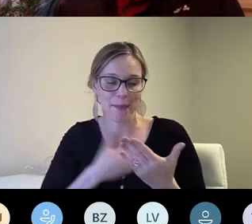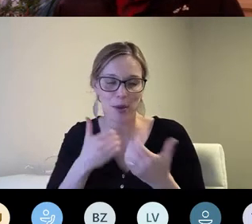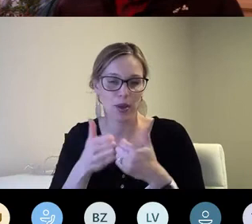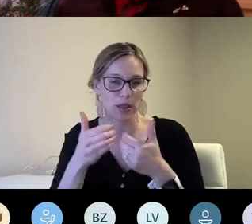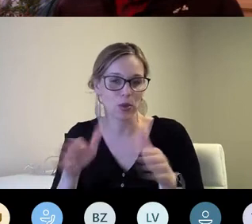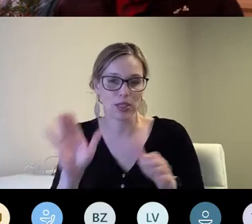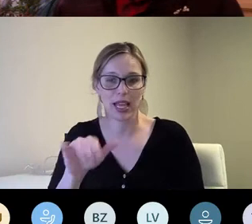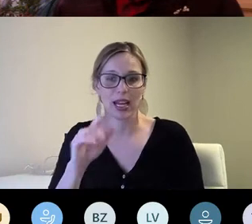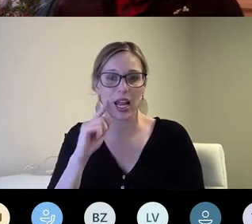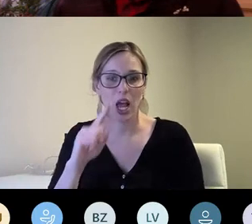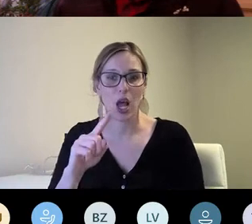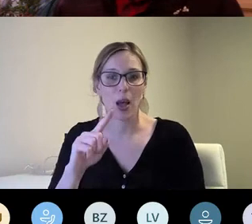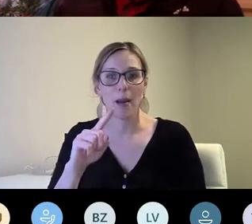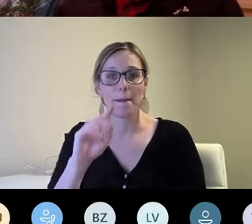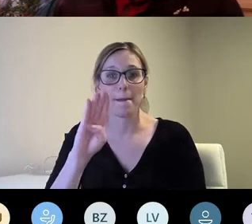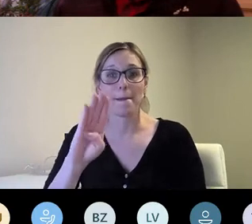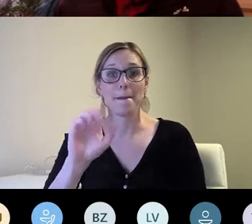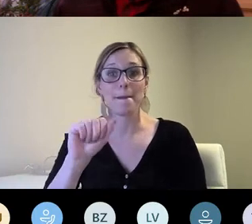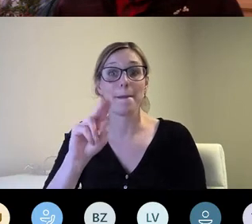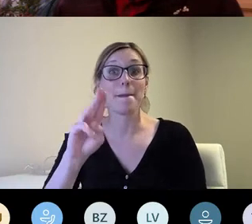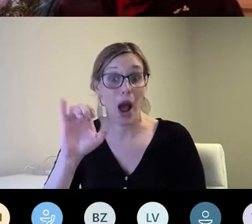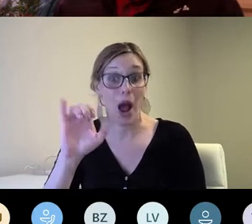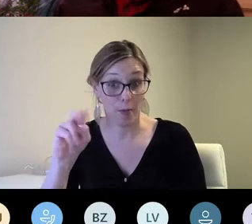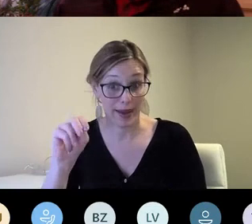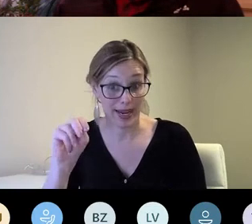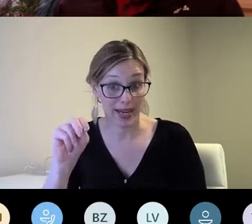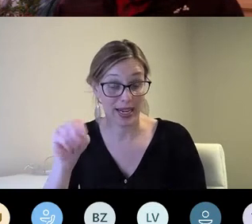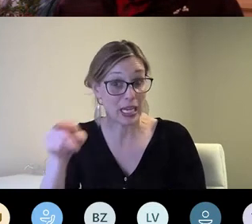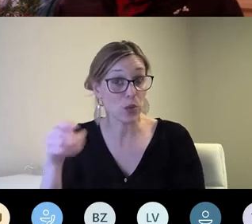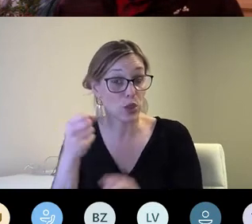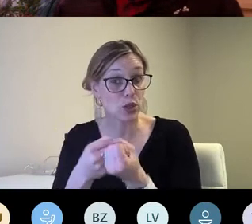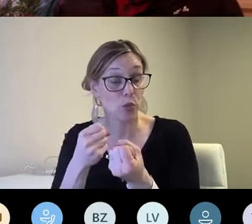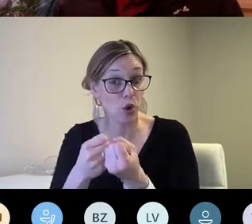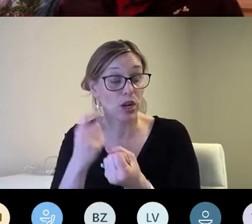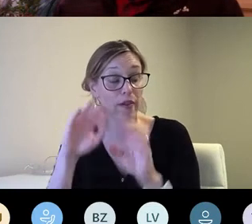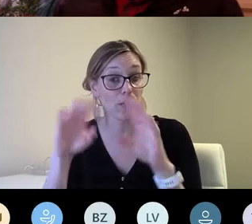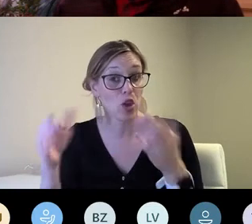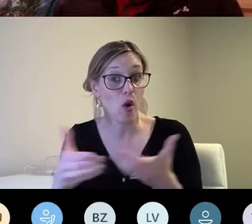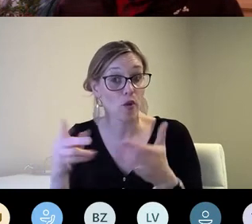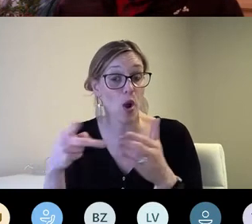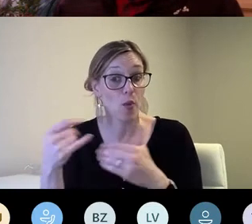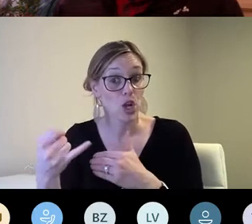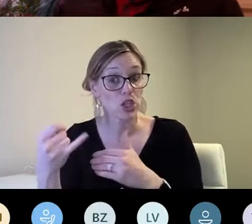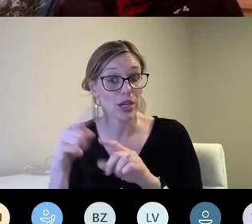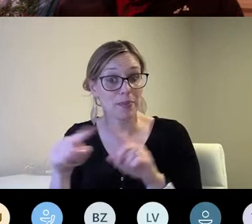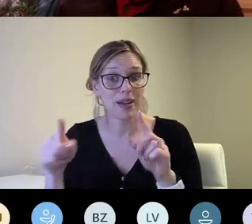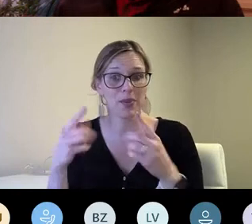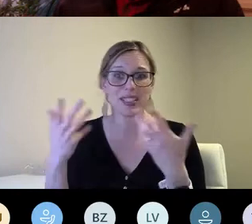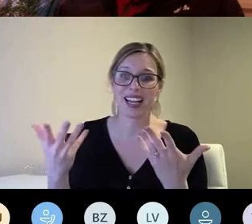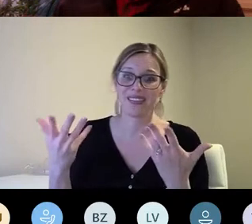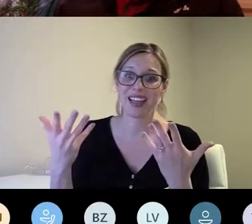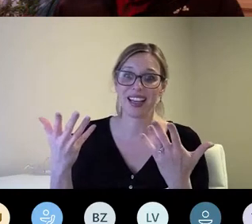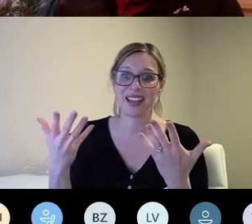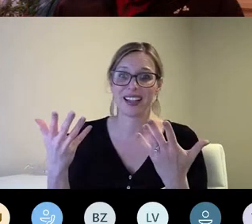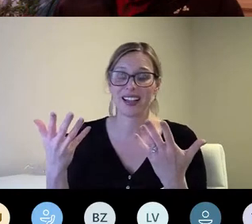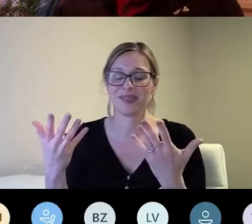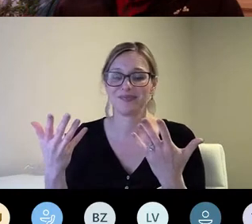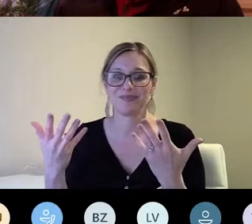whose district it is, was supportive of the project overall, but we kind of hit an impasse in terms of what would